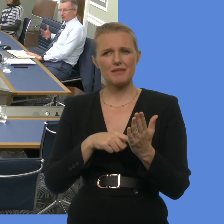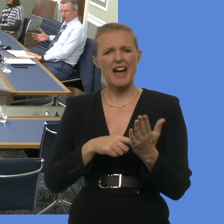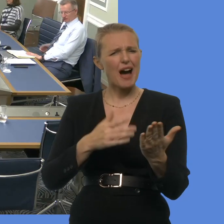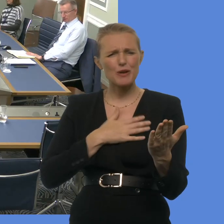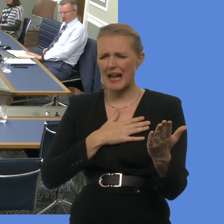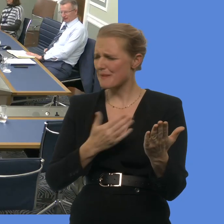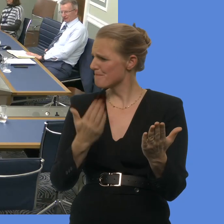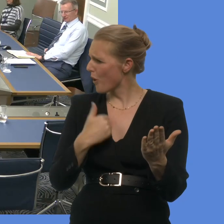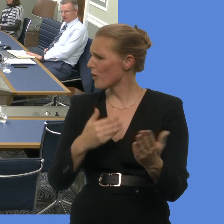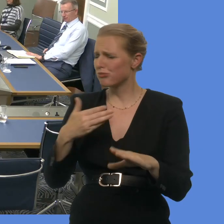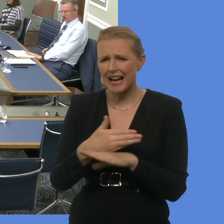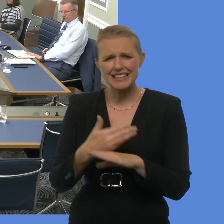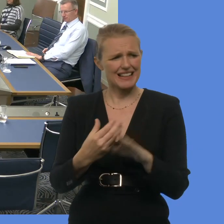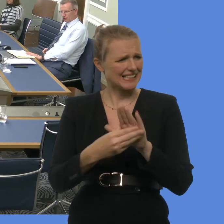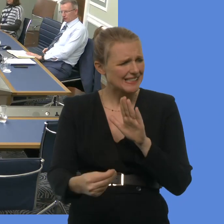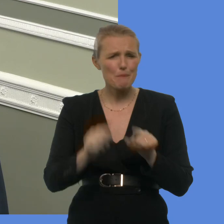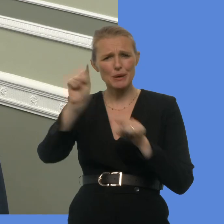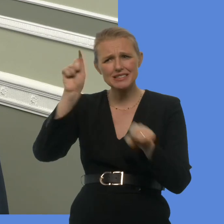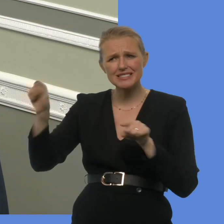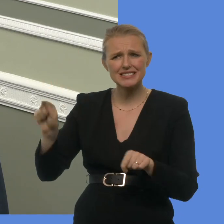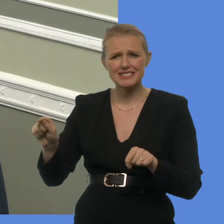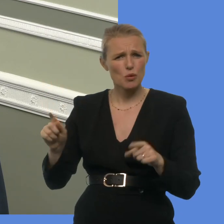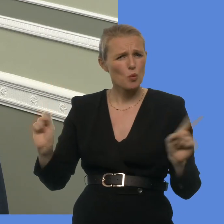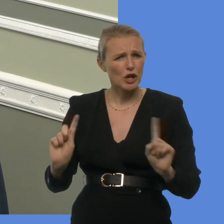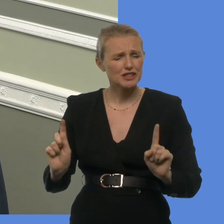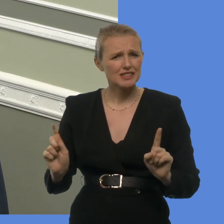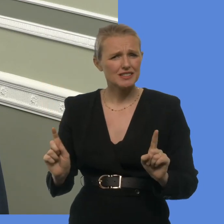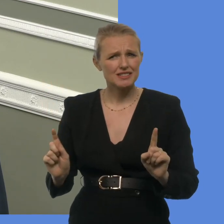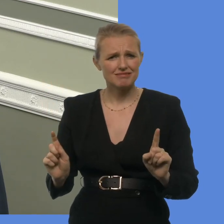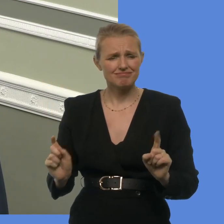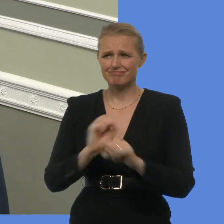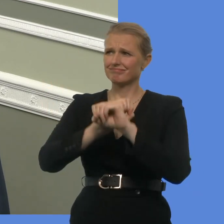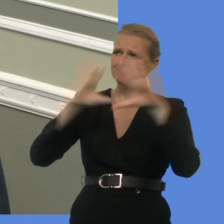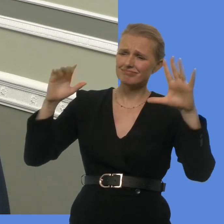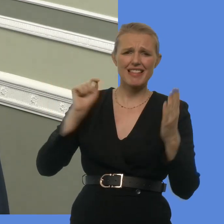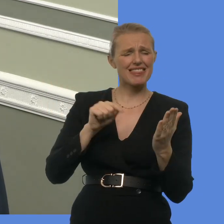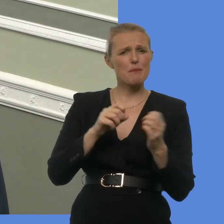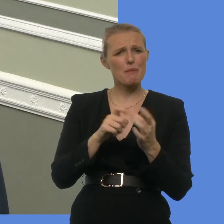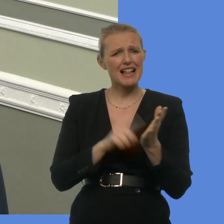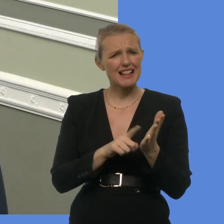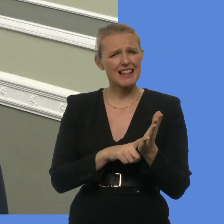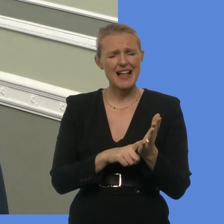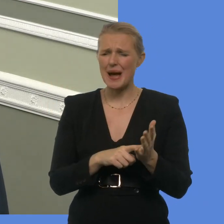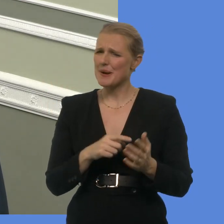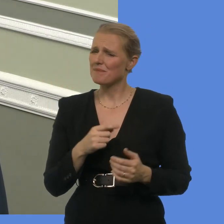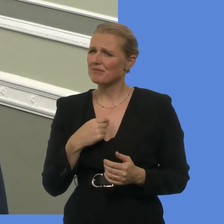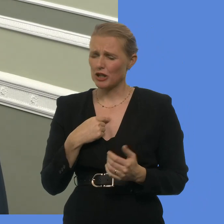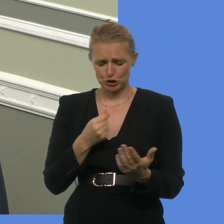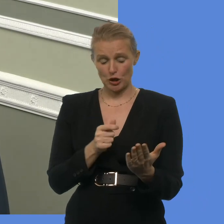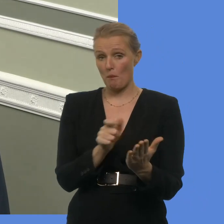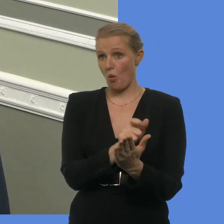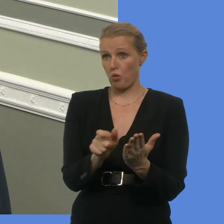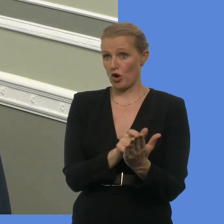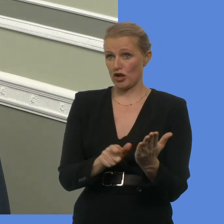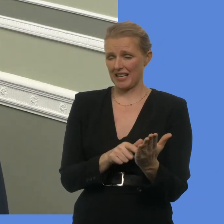bit more, practical examples, of and I do wonder. There's wording I haven't.